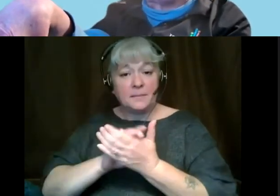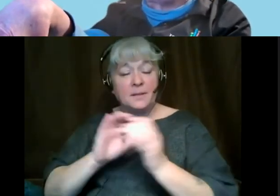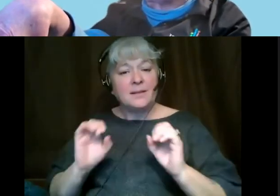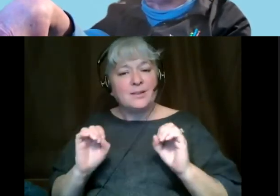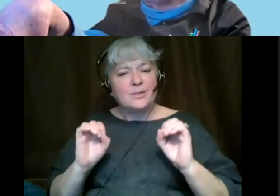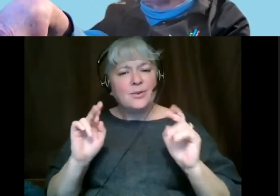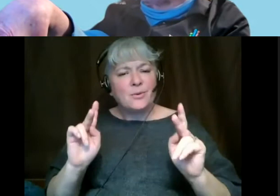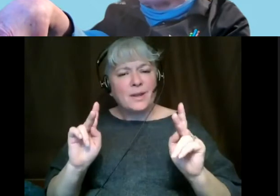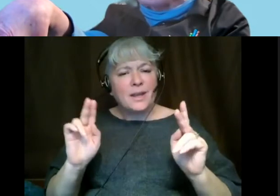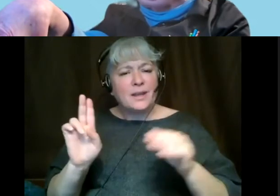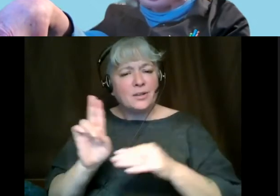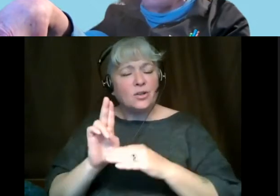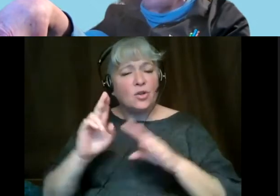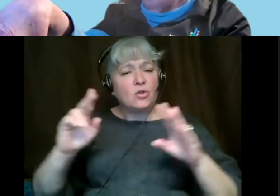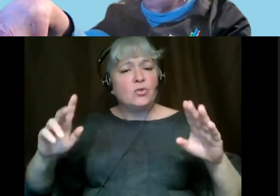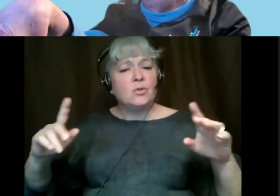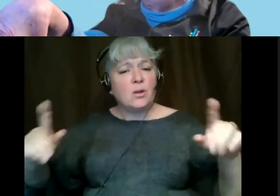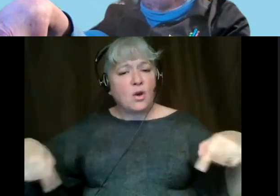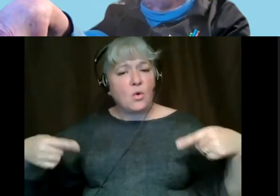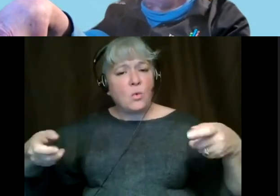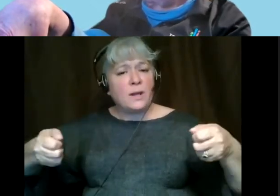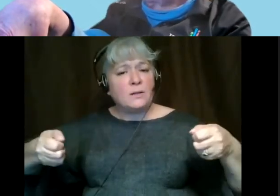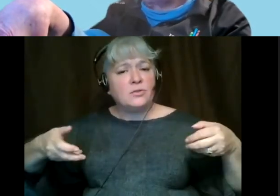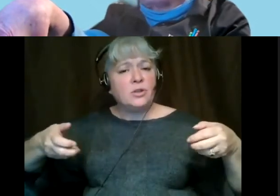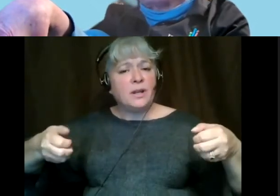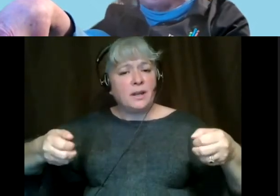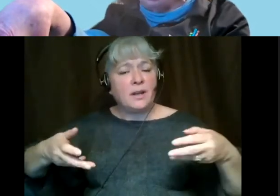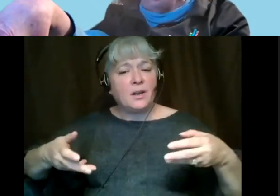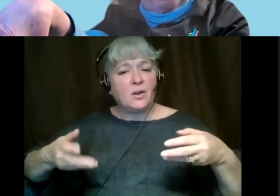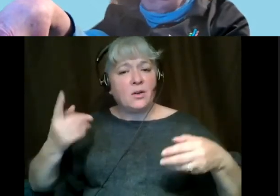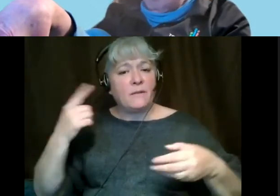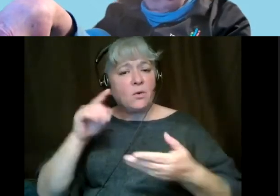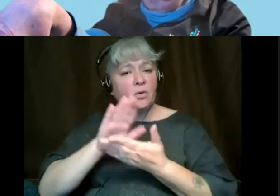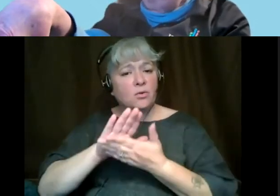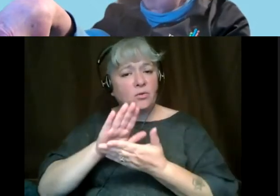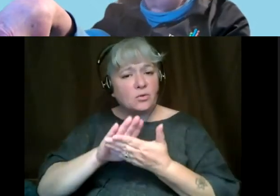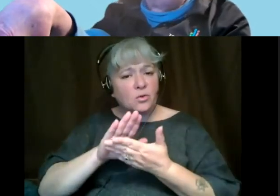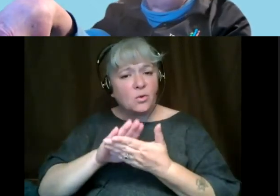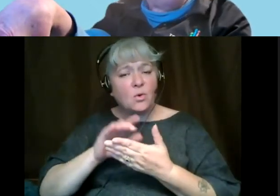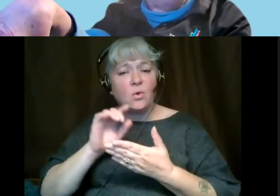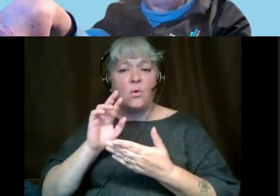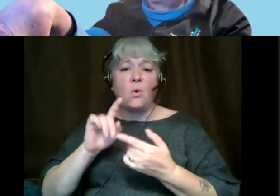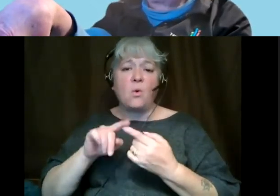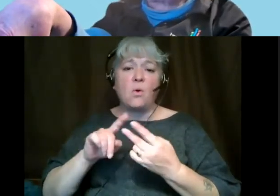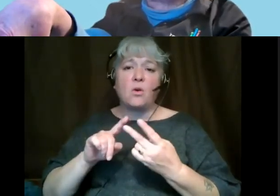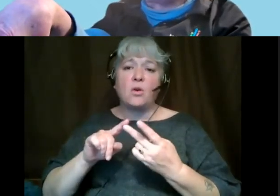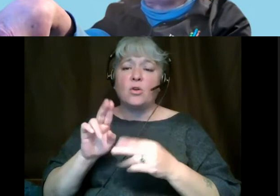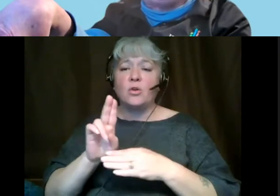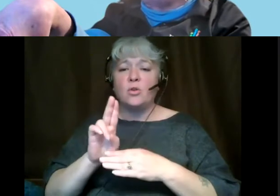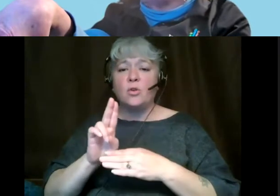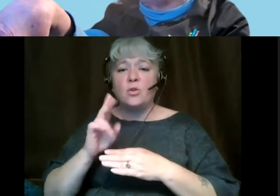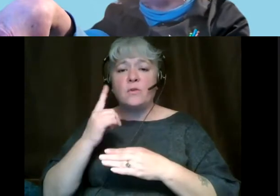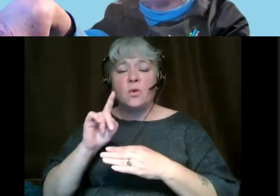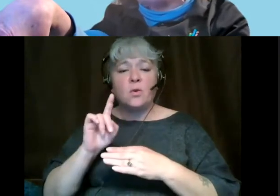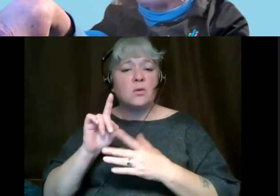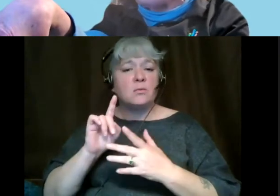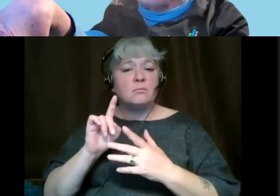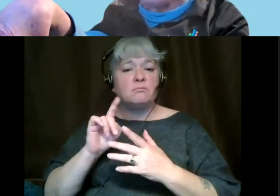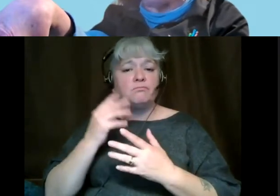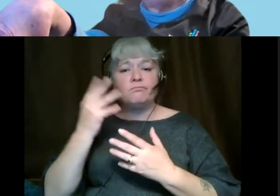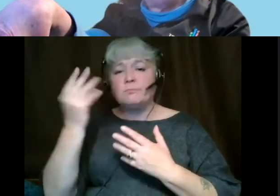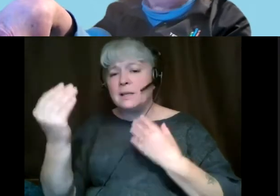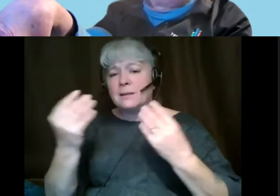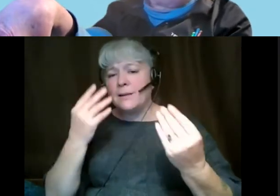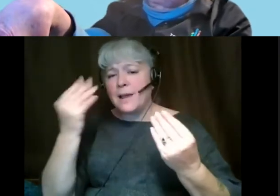to use a wheelchair for school or to get out